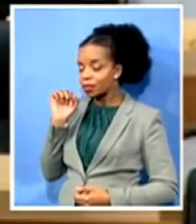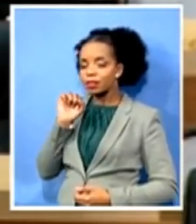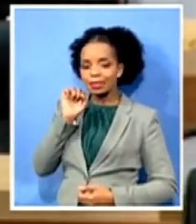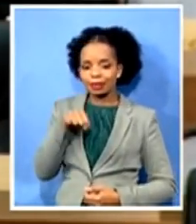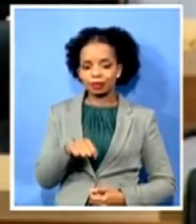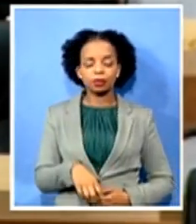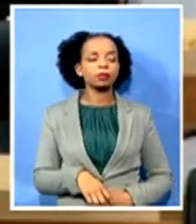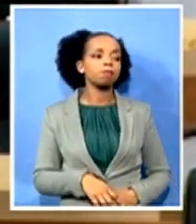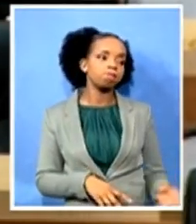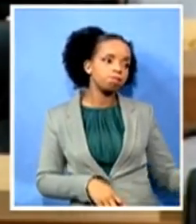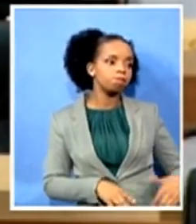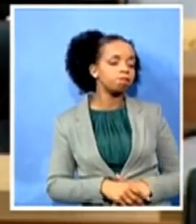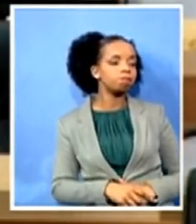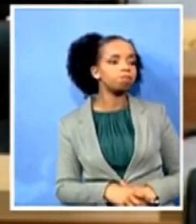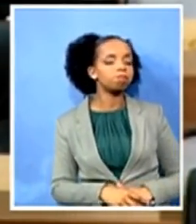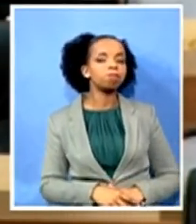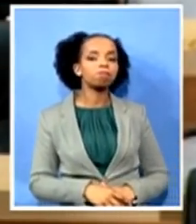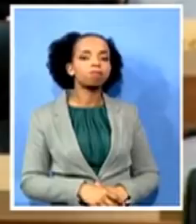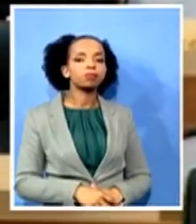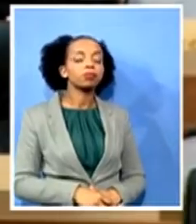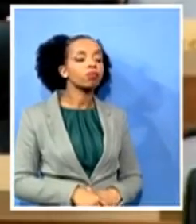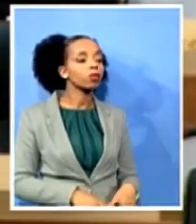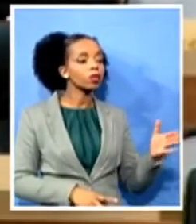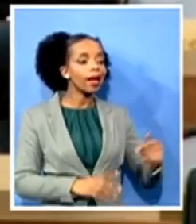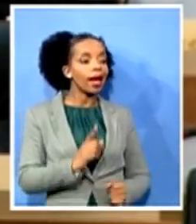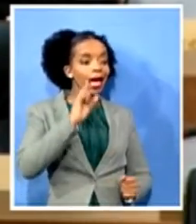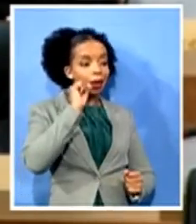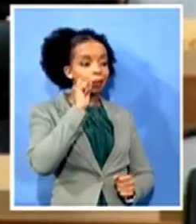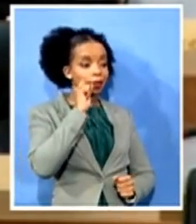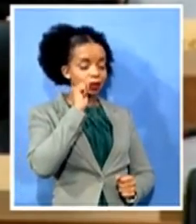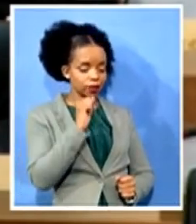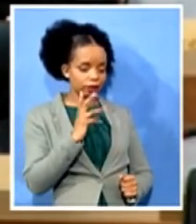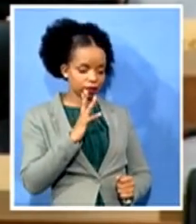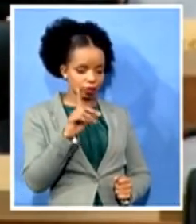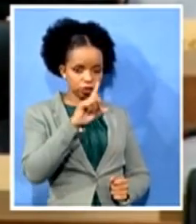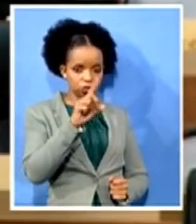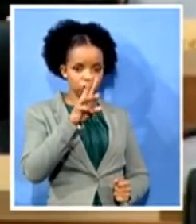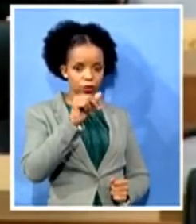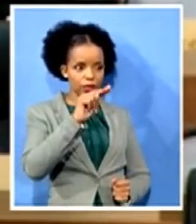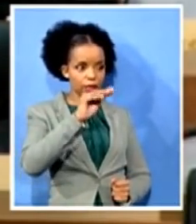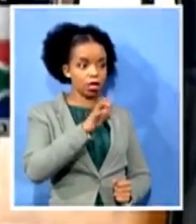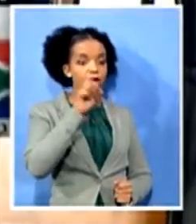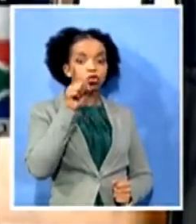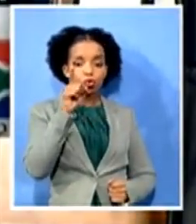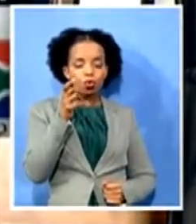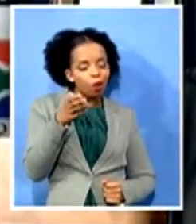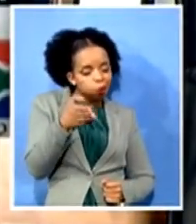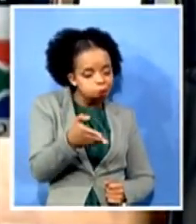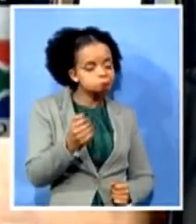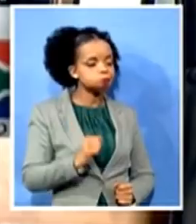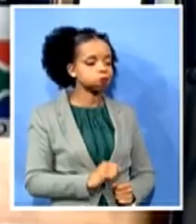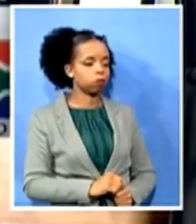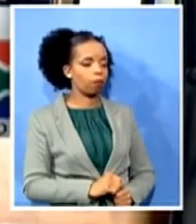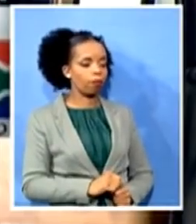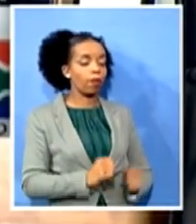Mr. Zwane, 1.4 billion rand was allocated for the construction of low-cost housing, correct? That